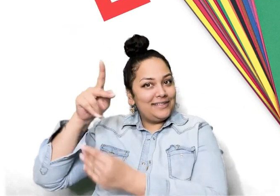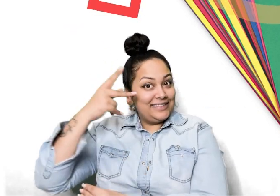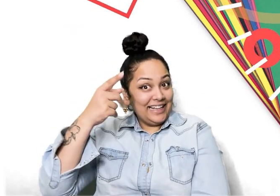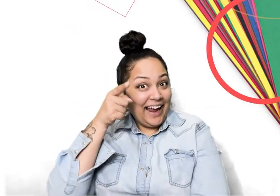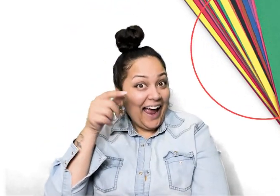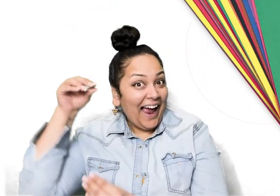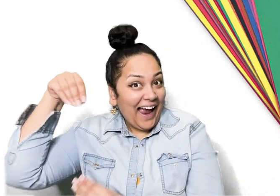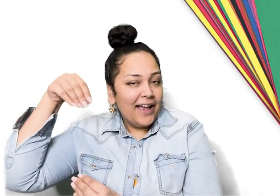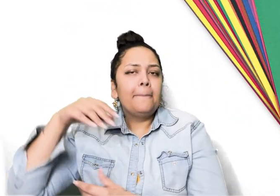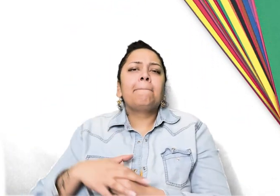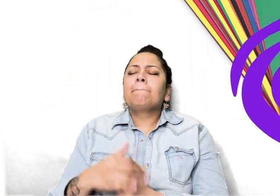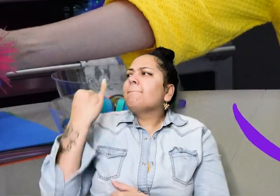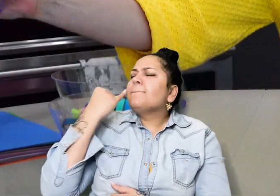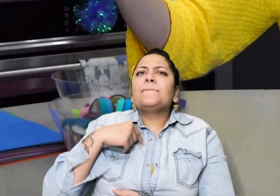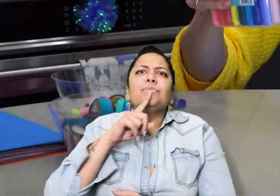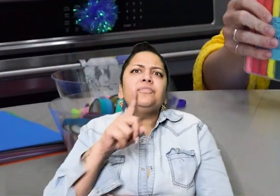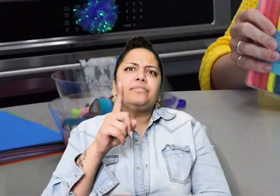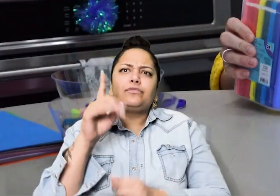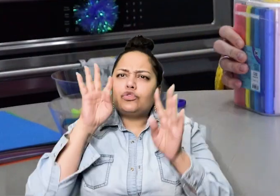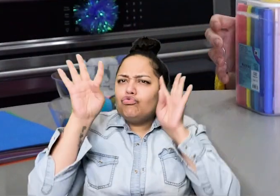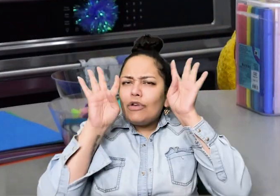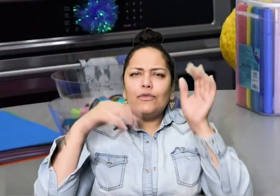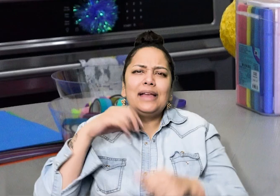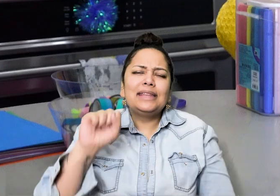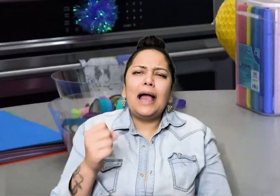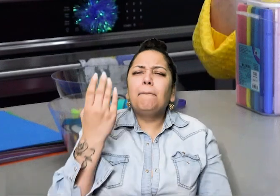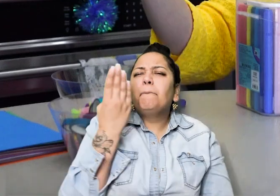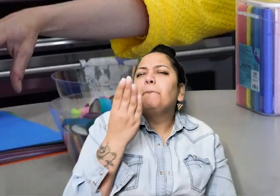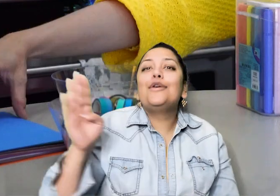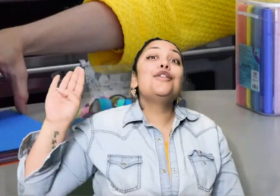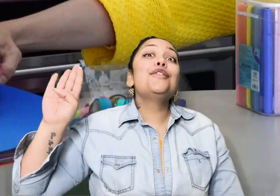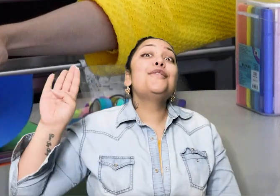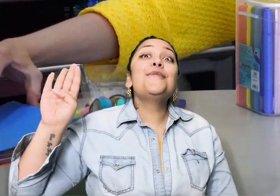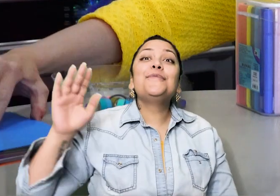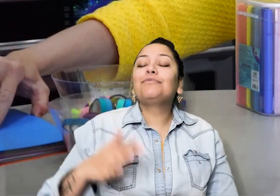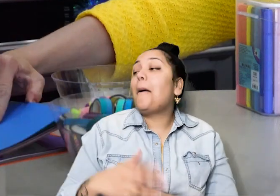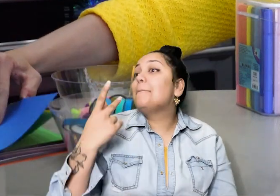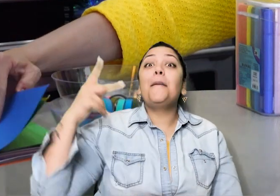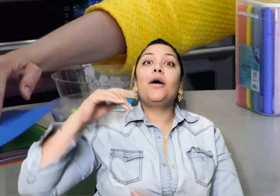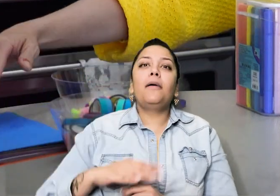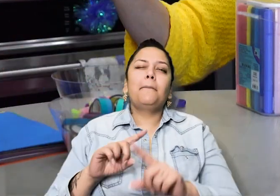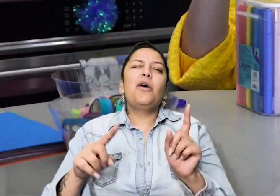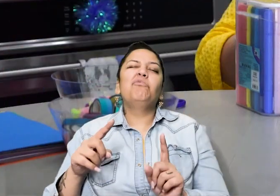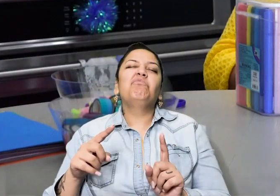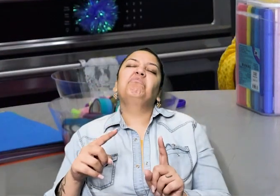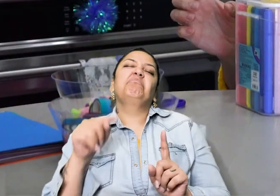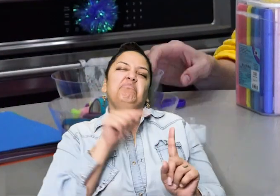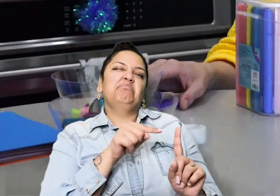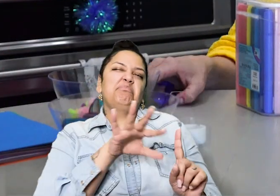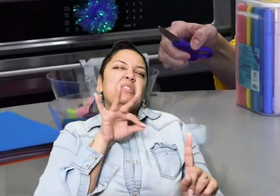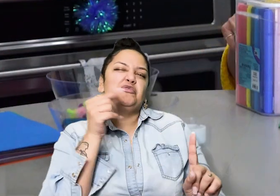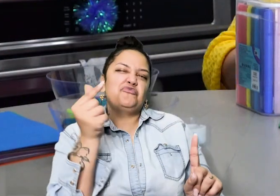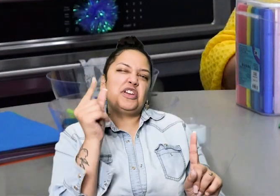Construction paper! If we wanted to get really creative, we could do a blue palm tree or purple palm tree, but we'll